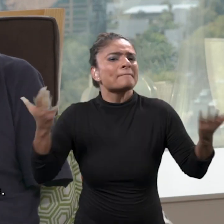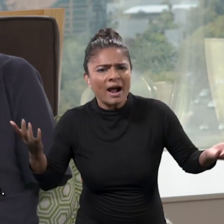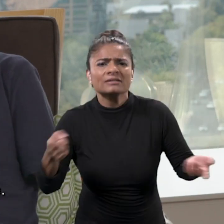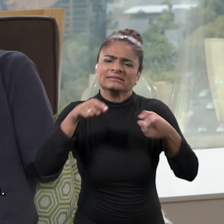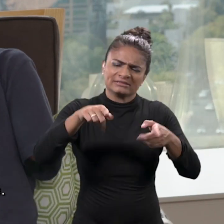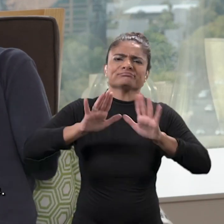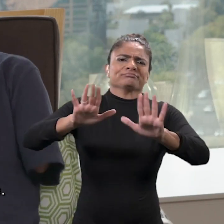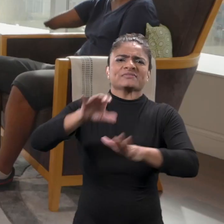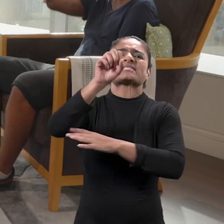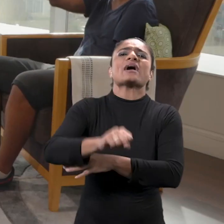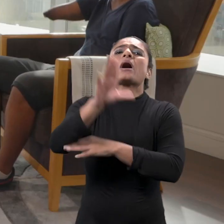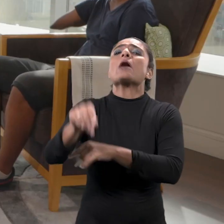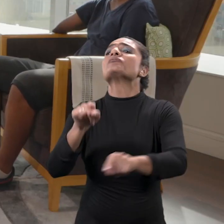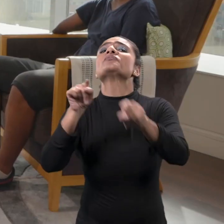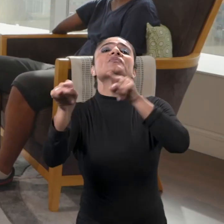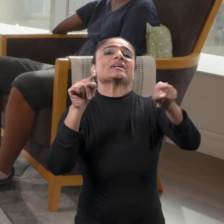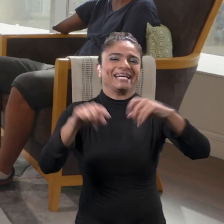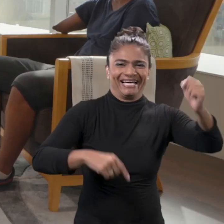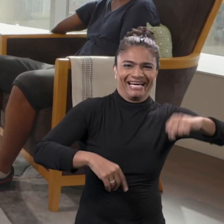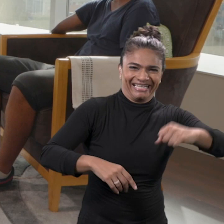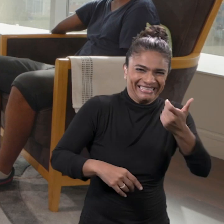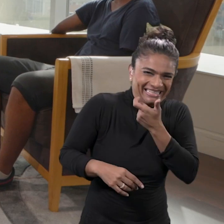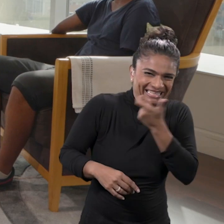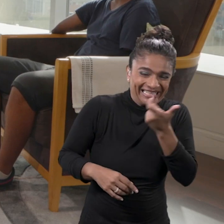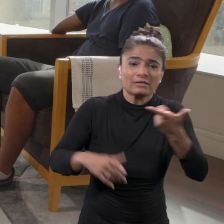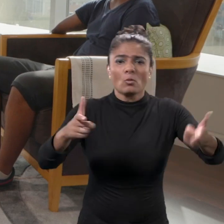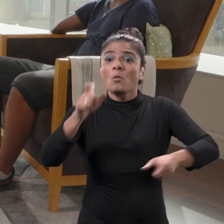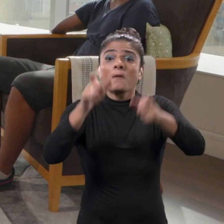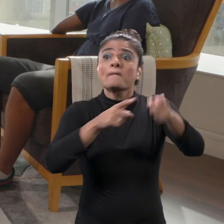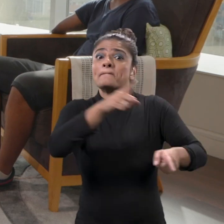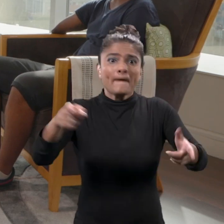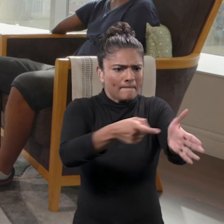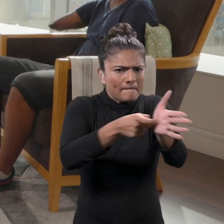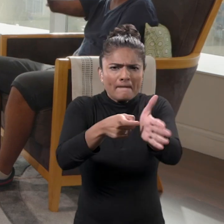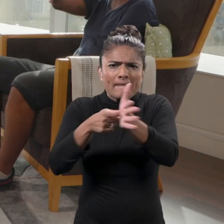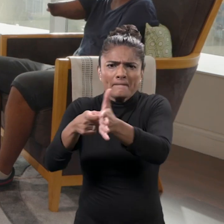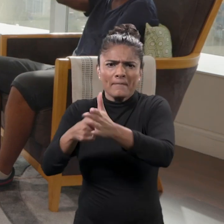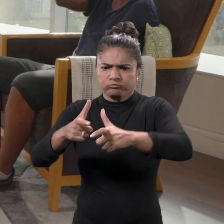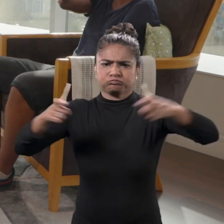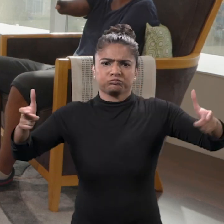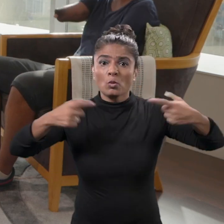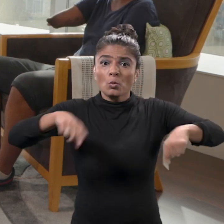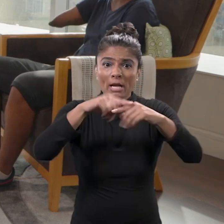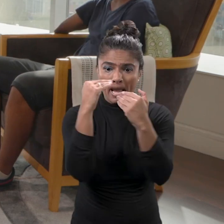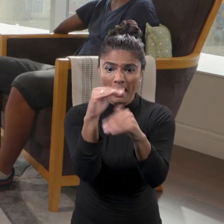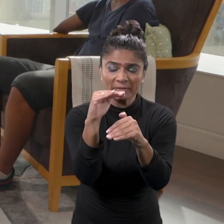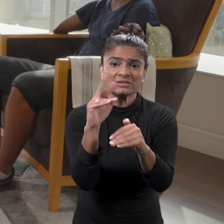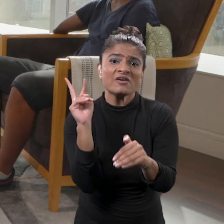for chilies. For South Africans. Oh yeah, definitely. So yeah, no, the market is huge. You are not limited to a